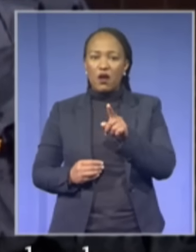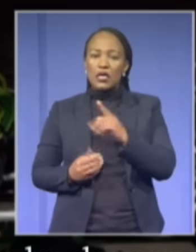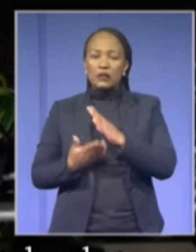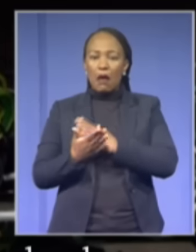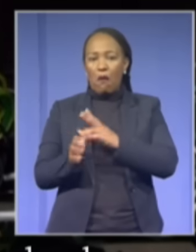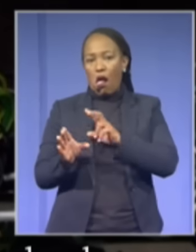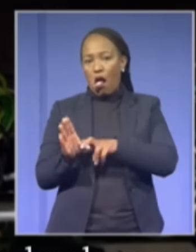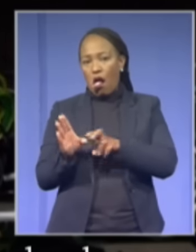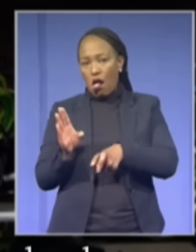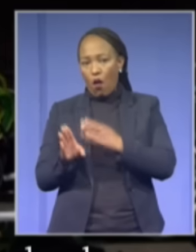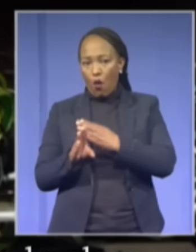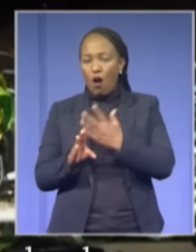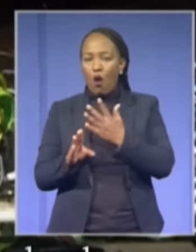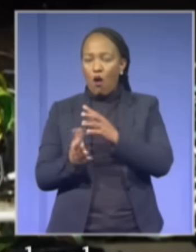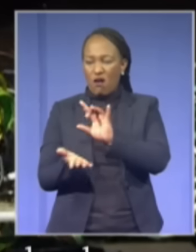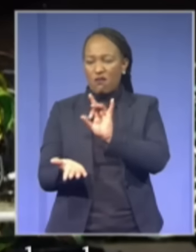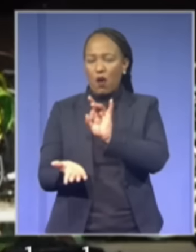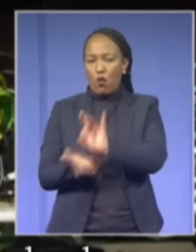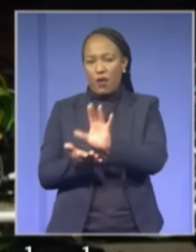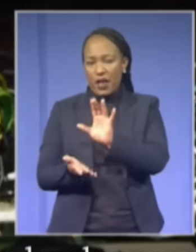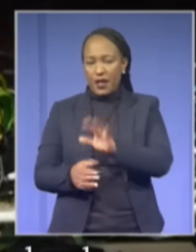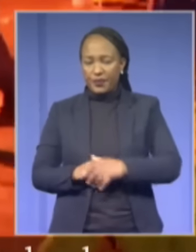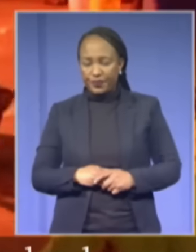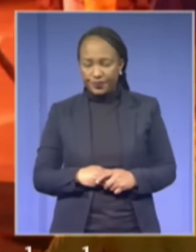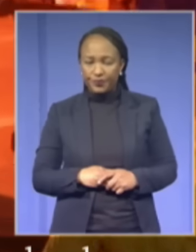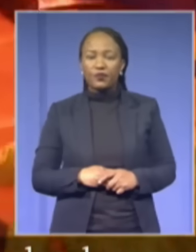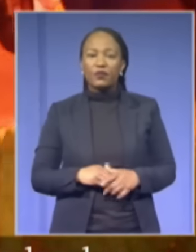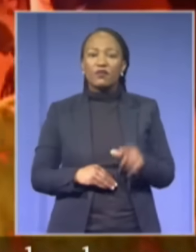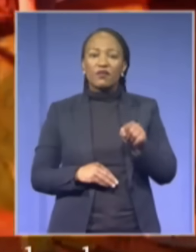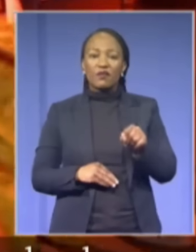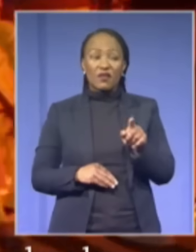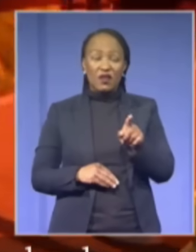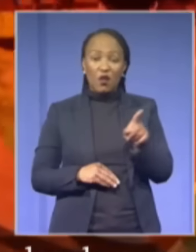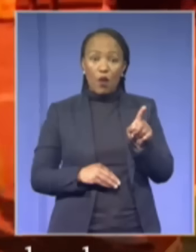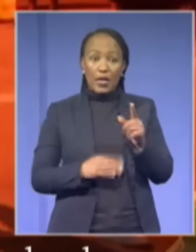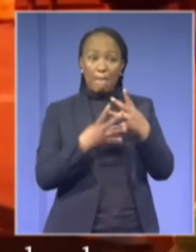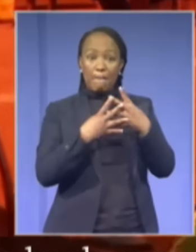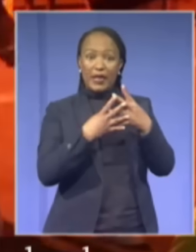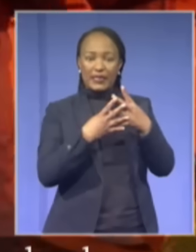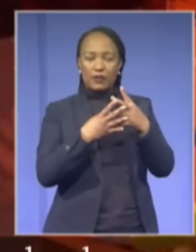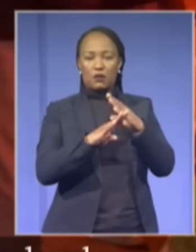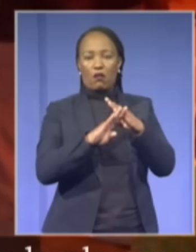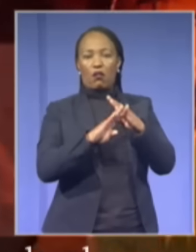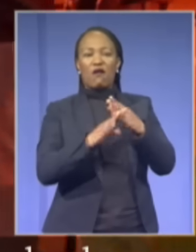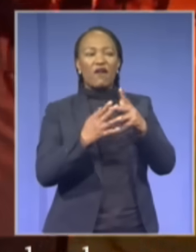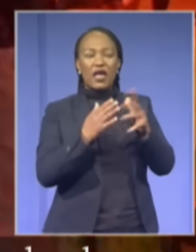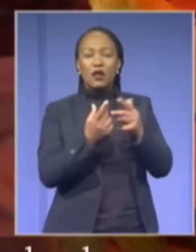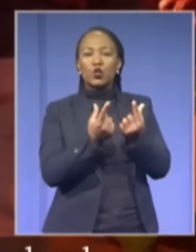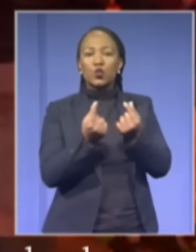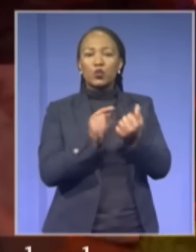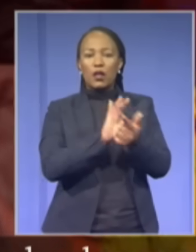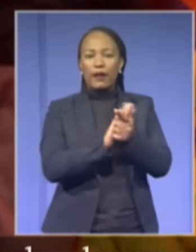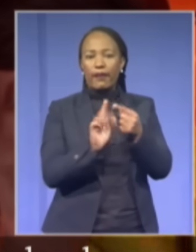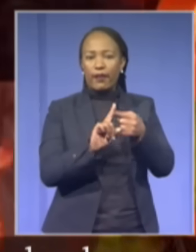kobile. Thobagale o re lesolo le ke kgato ya go fediša dithuto tšeo di sego molaong dikgolegong. O re dithuto tšeo di sego molaong